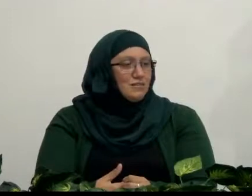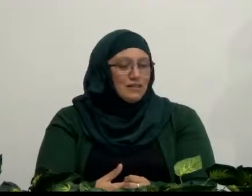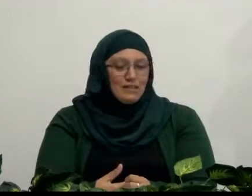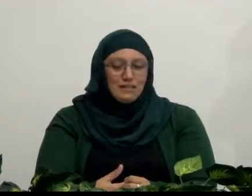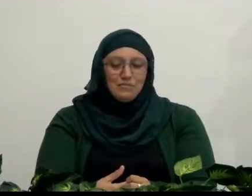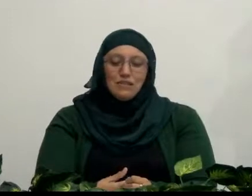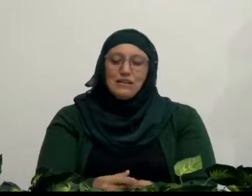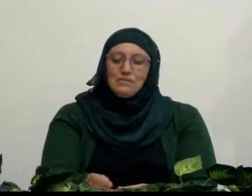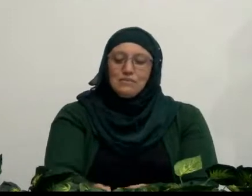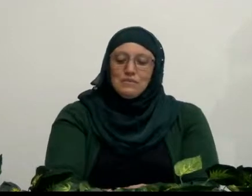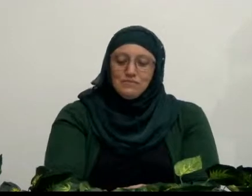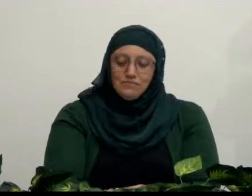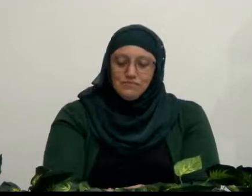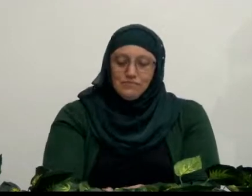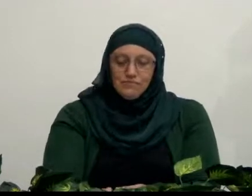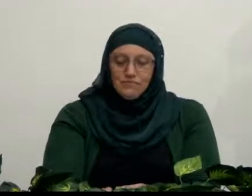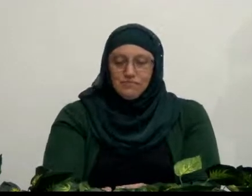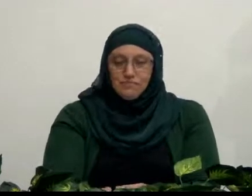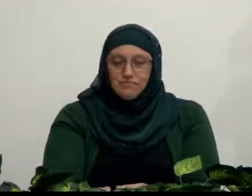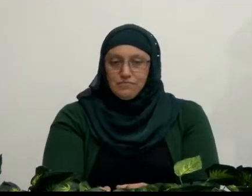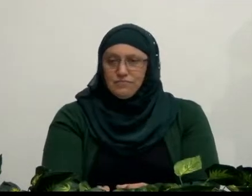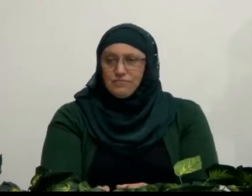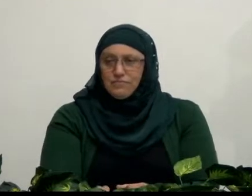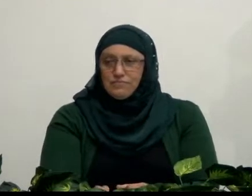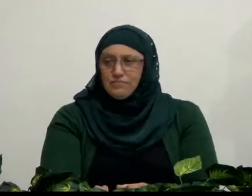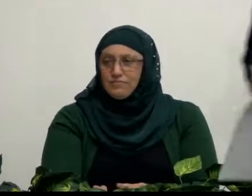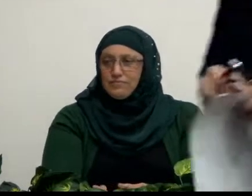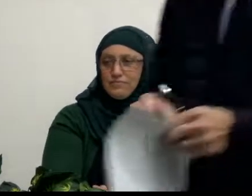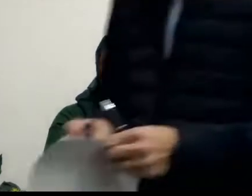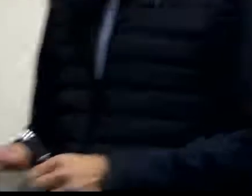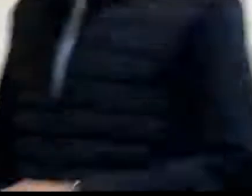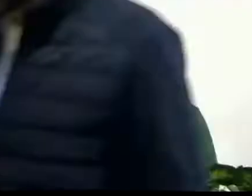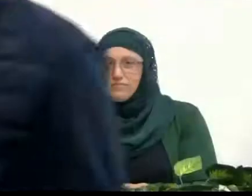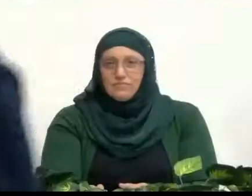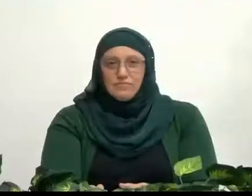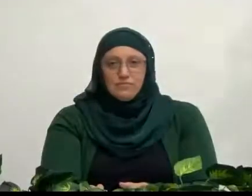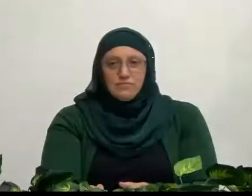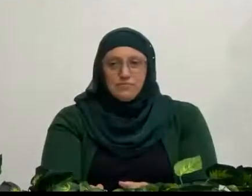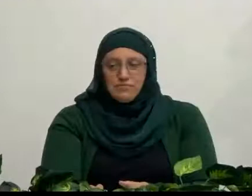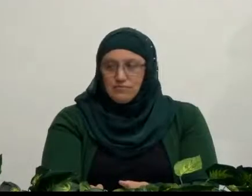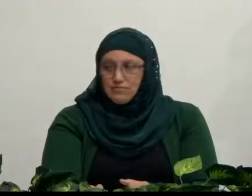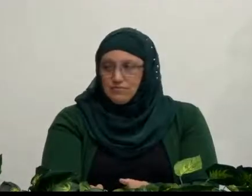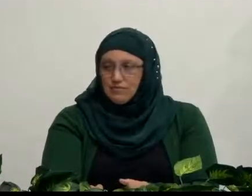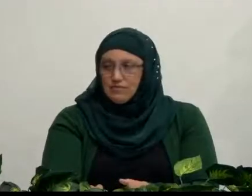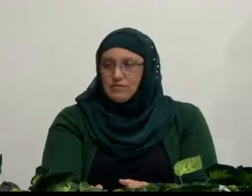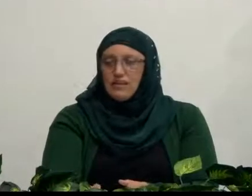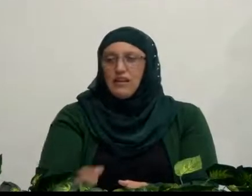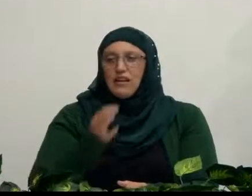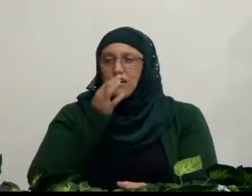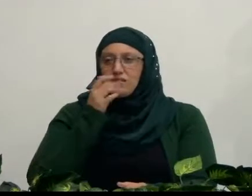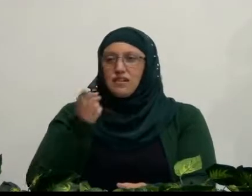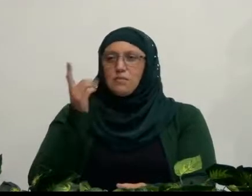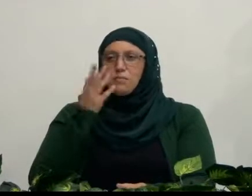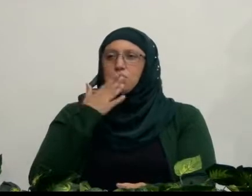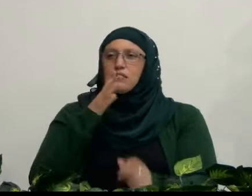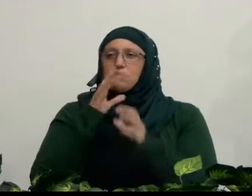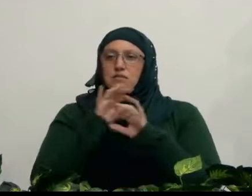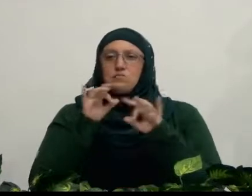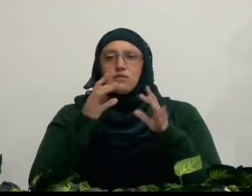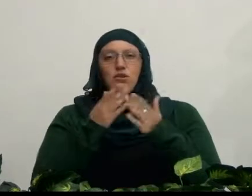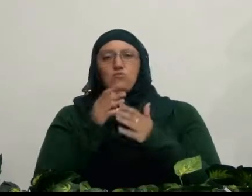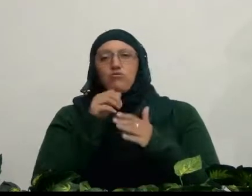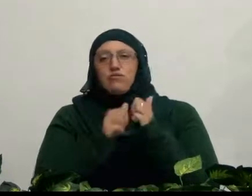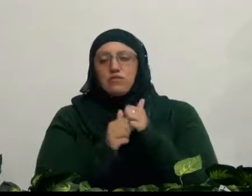ali Muhammad. Allahumma salli ala Muhammad wa ali Muhammad. Allahumma salli ala Muhammad wa